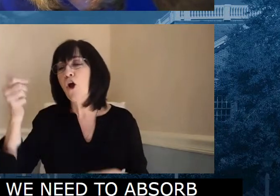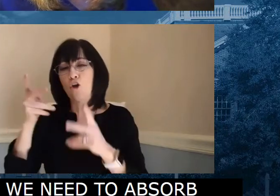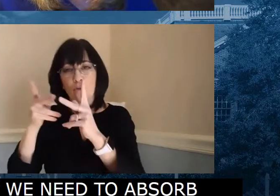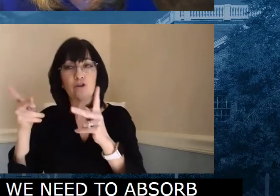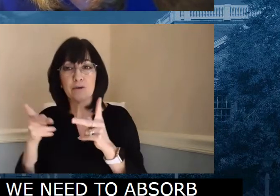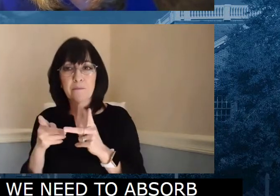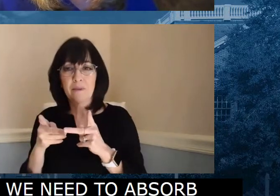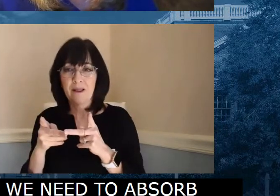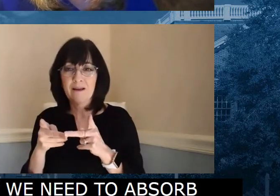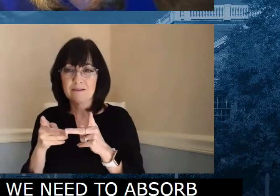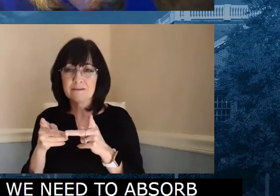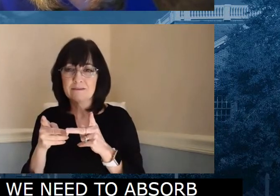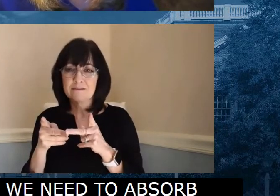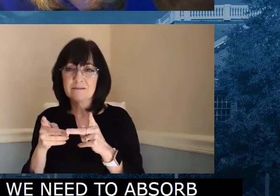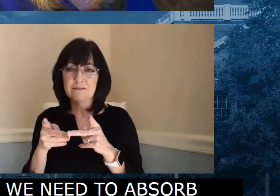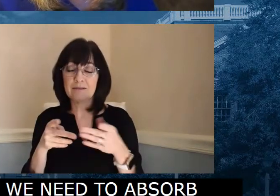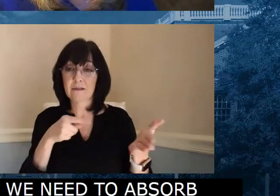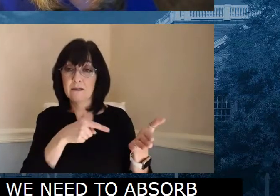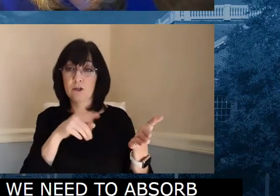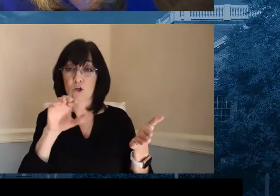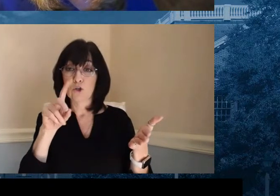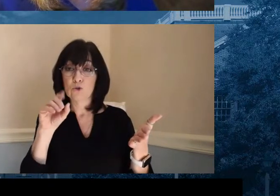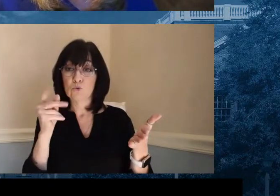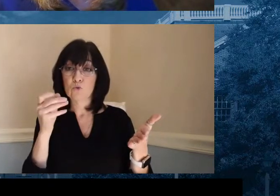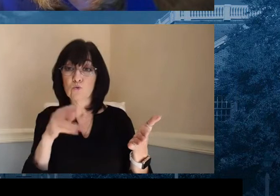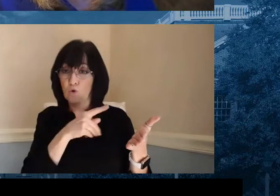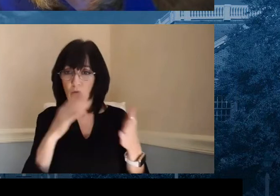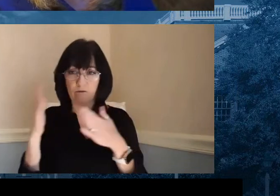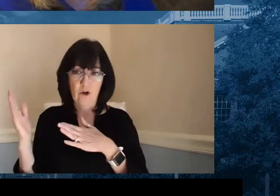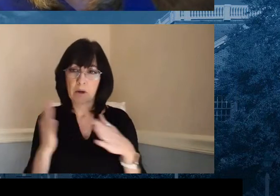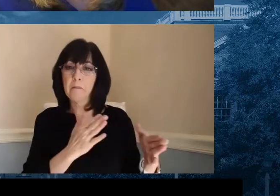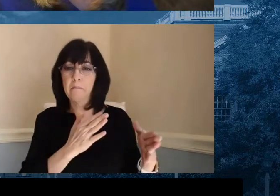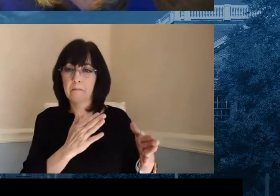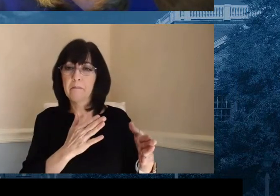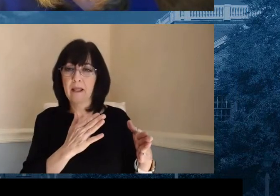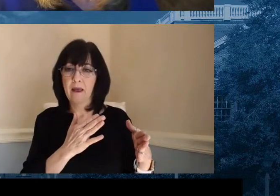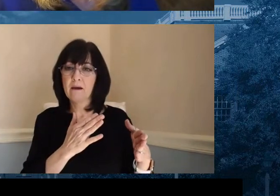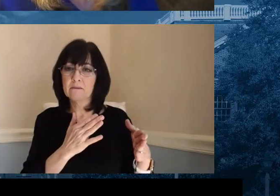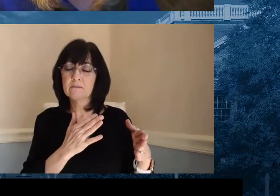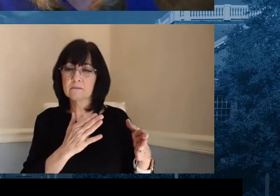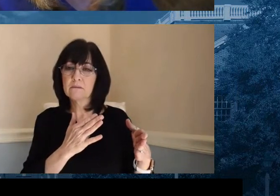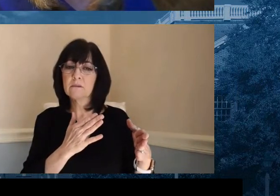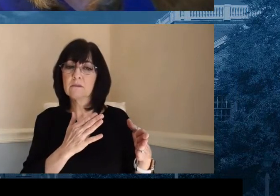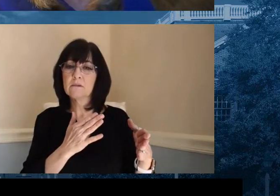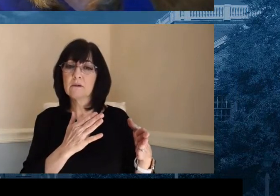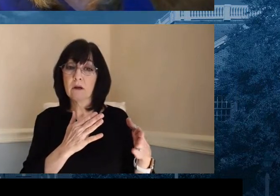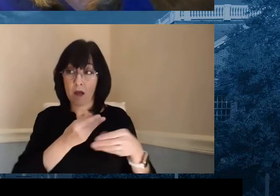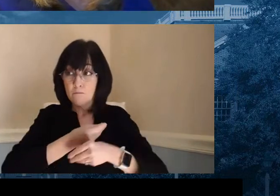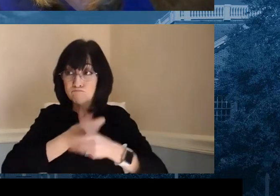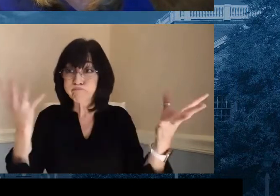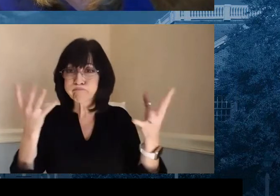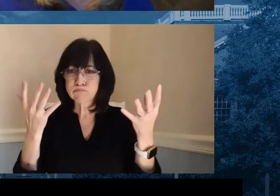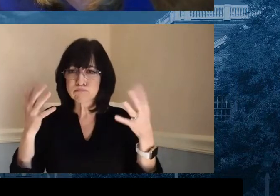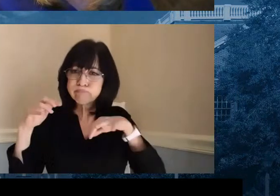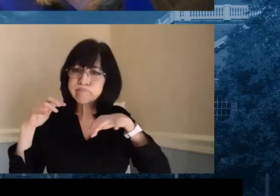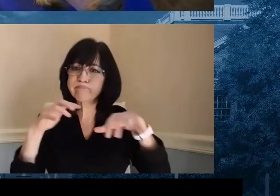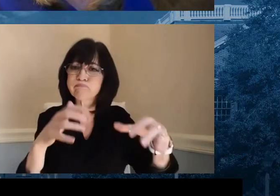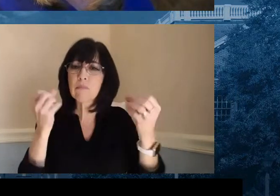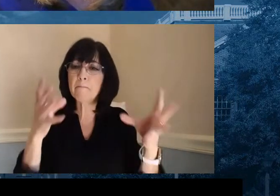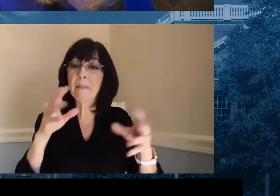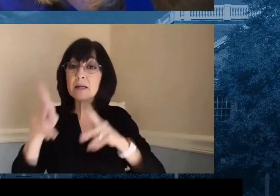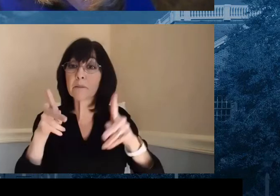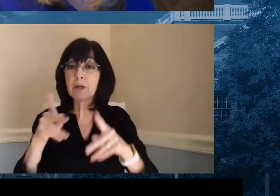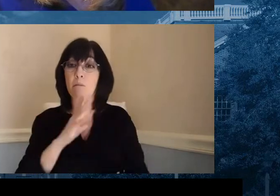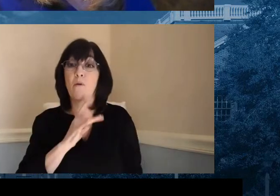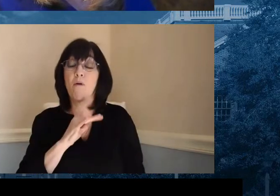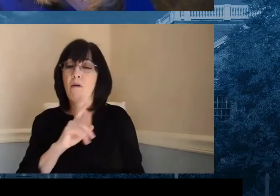problematic given Dover Downs has a huge throughput to capacity, and we don't have anything that